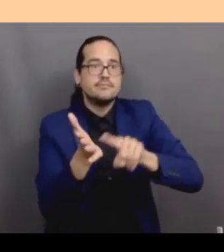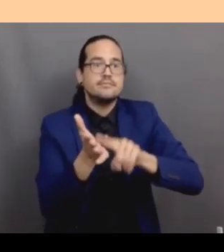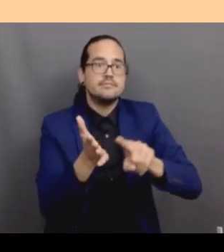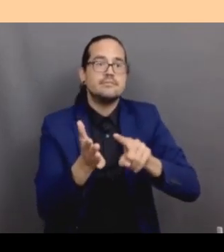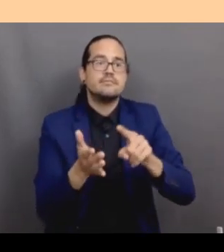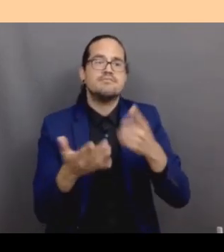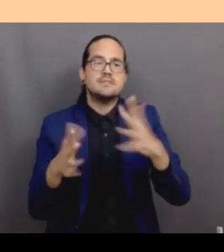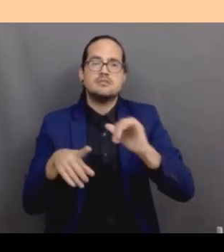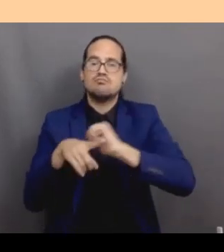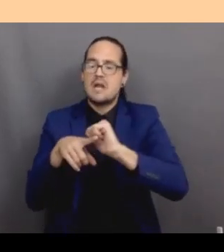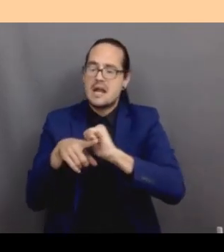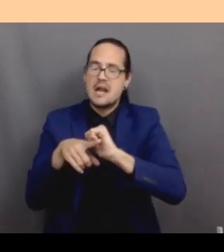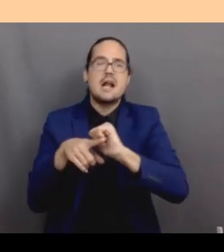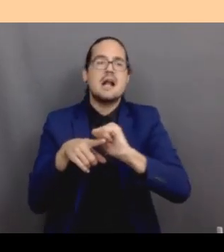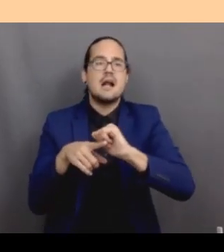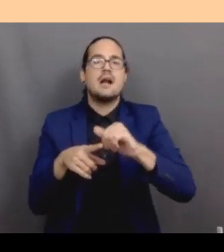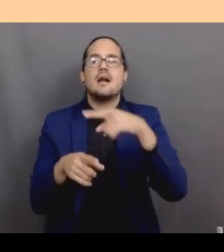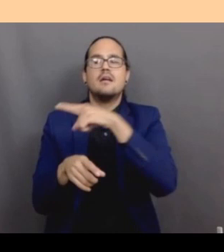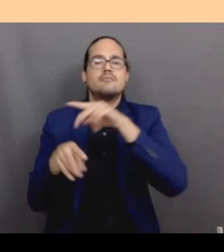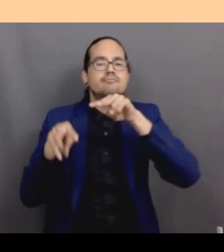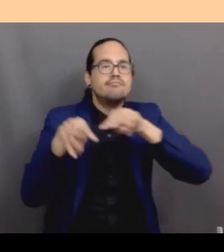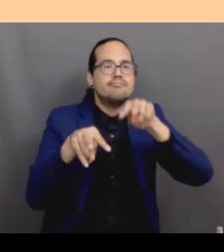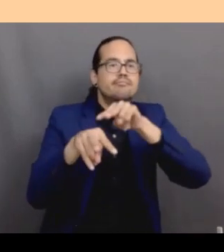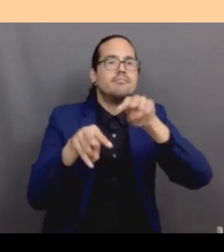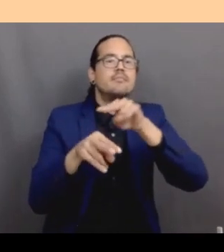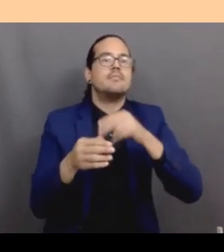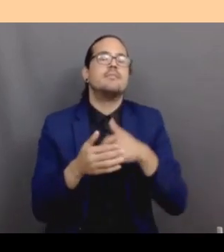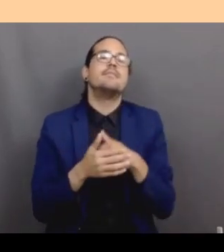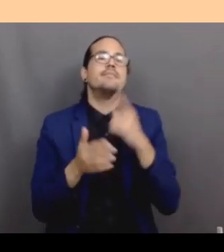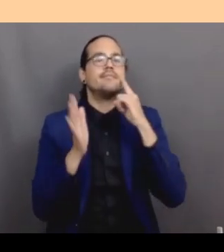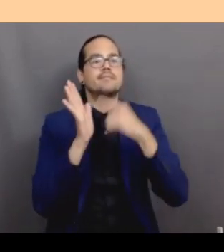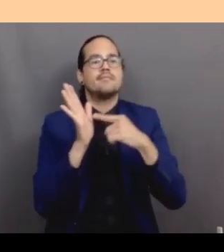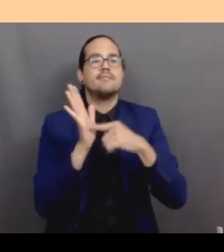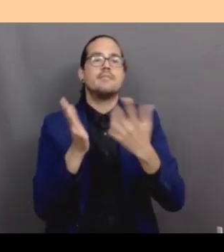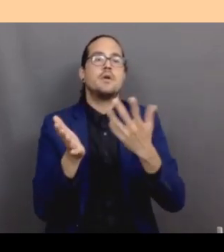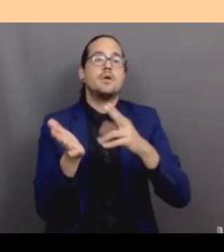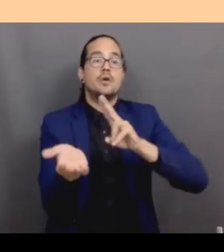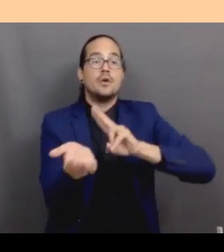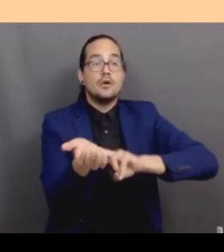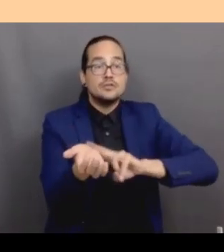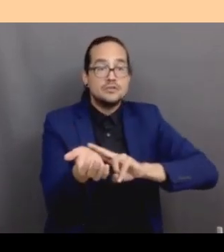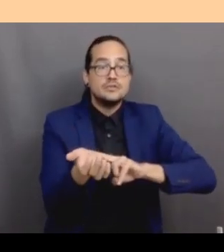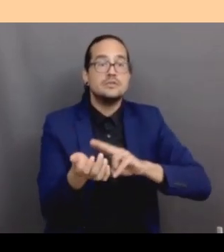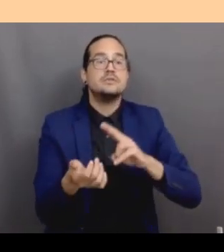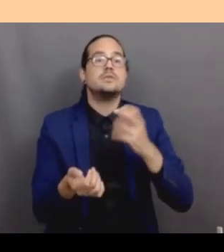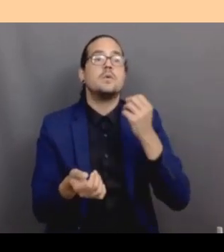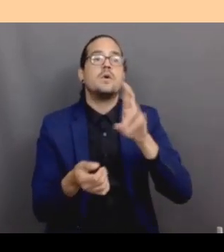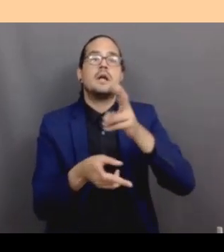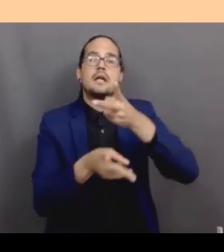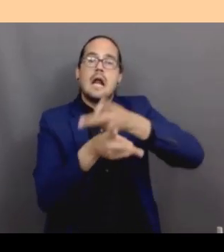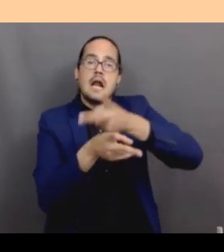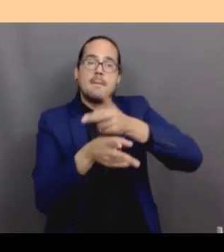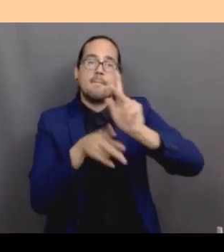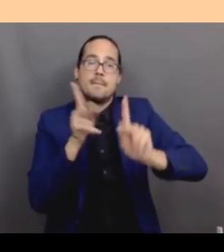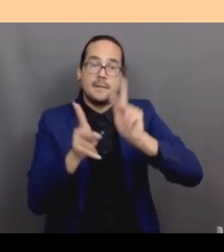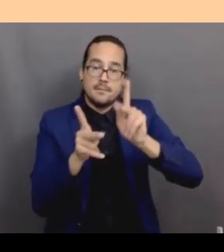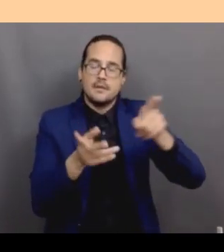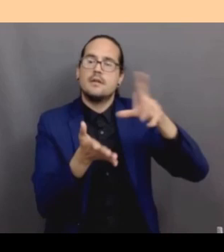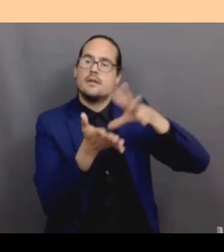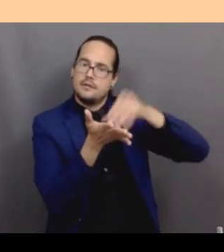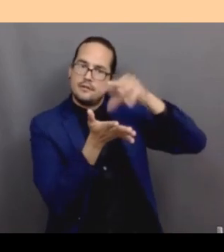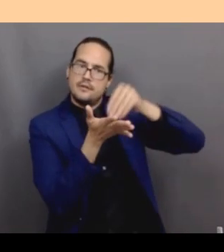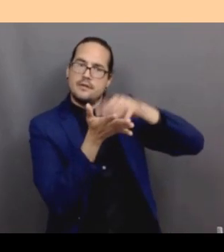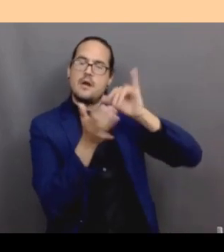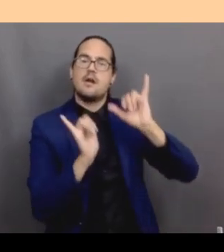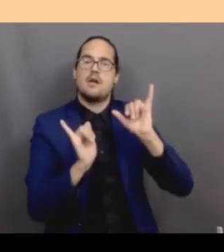can be lay people who have been trained. So that's a place that we're growing. And what a contact investigation is the